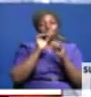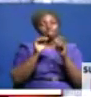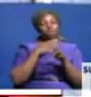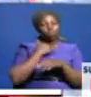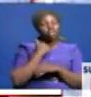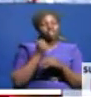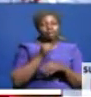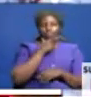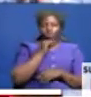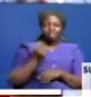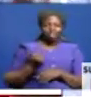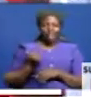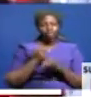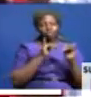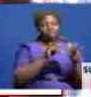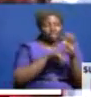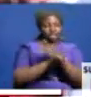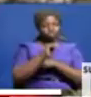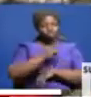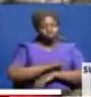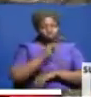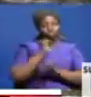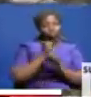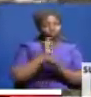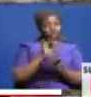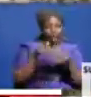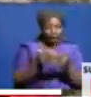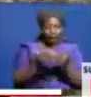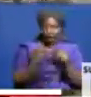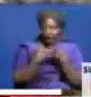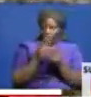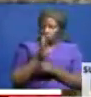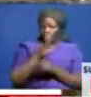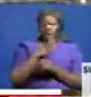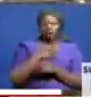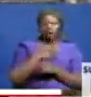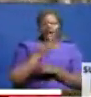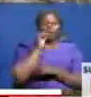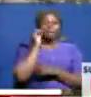be in school, and how to treat that is to have water in our homes.